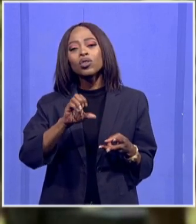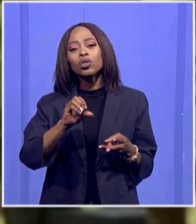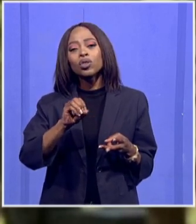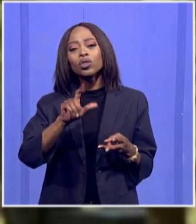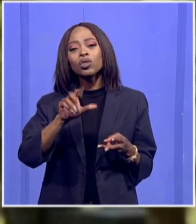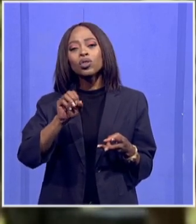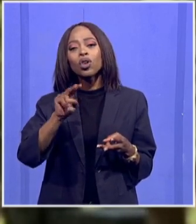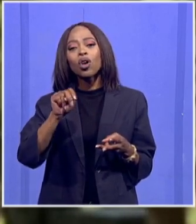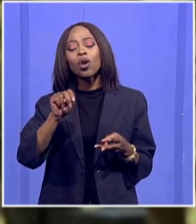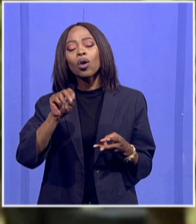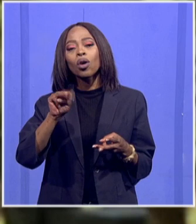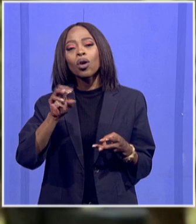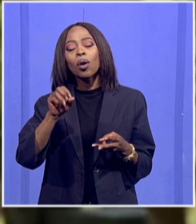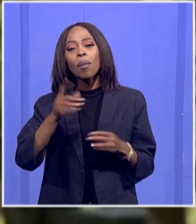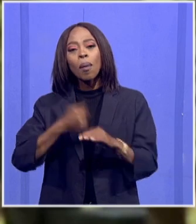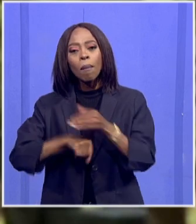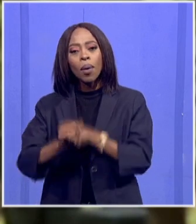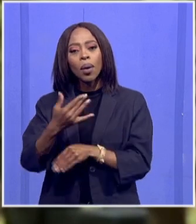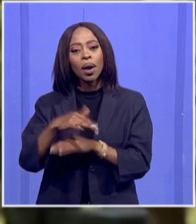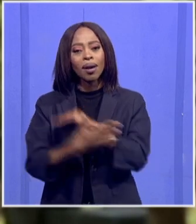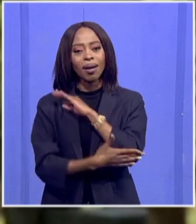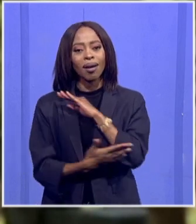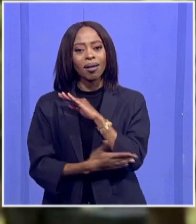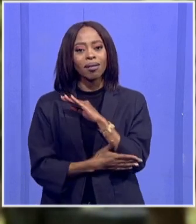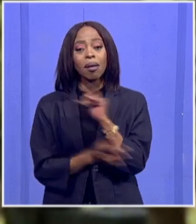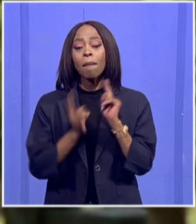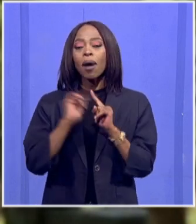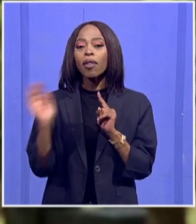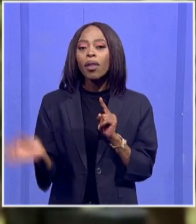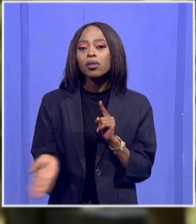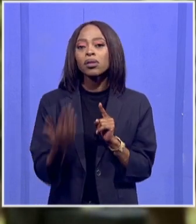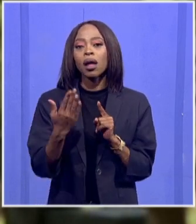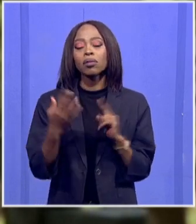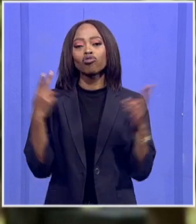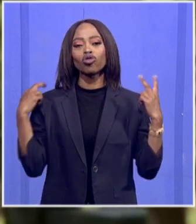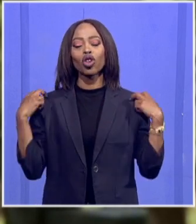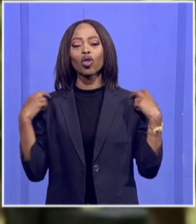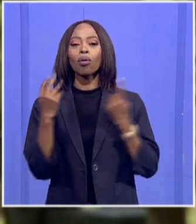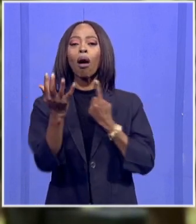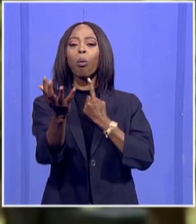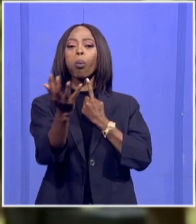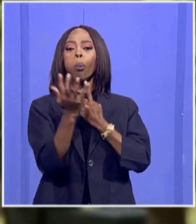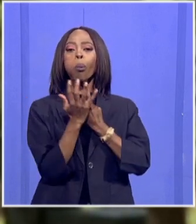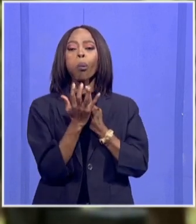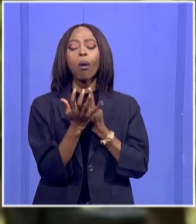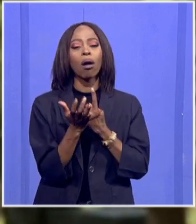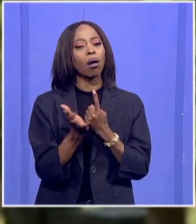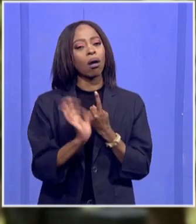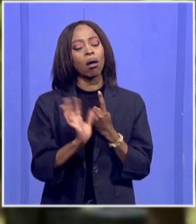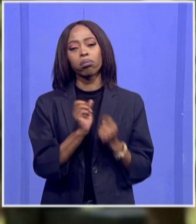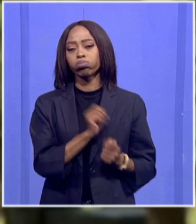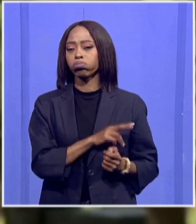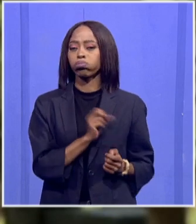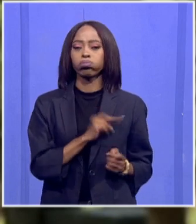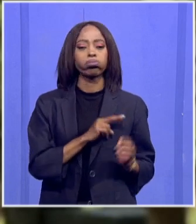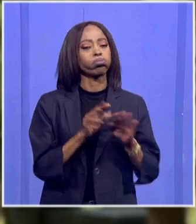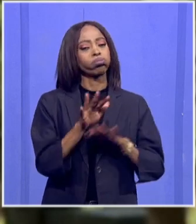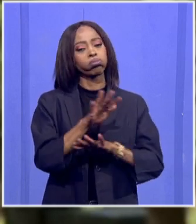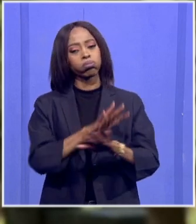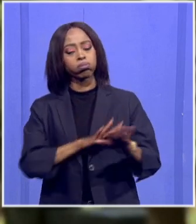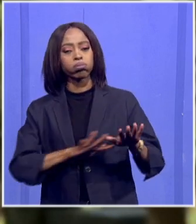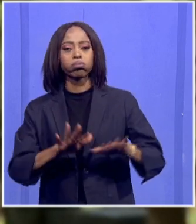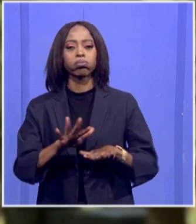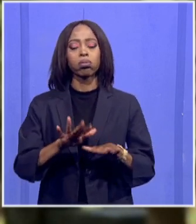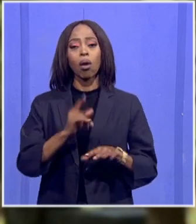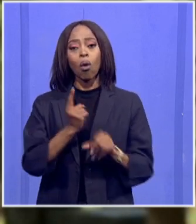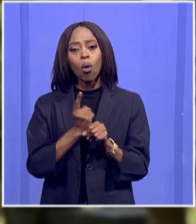They instead unleash brutality against them. Really very painful situation. Every time I